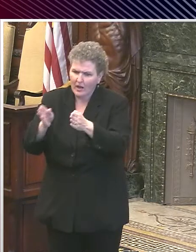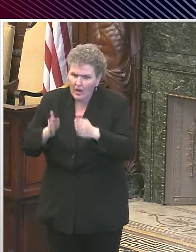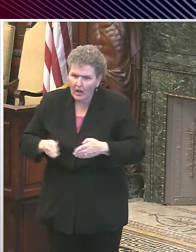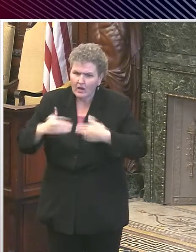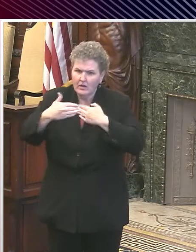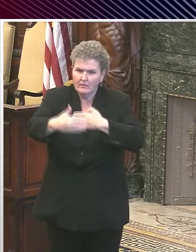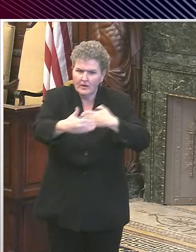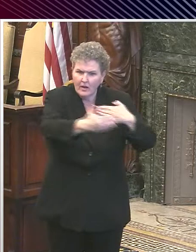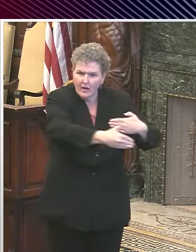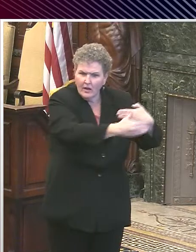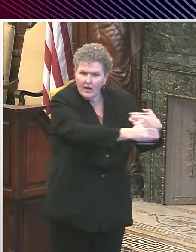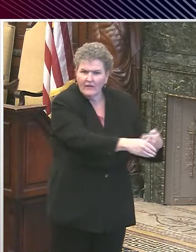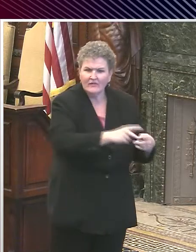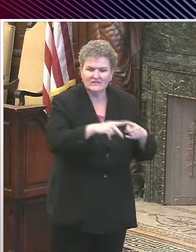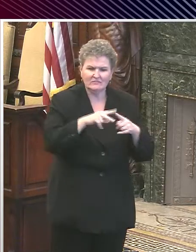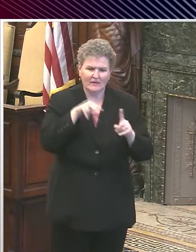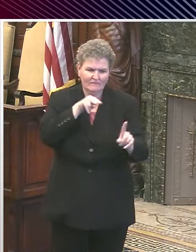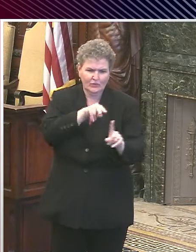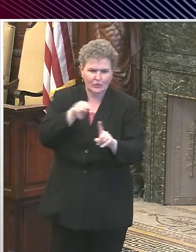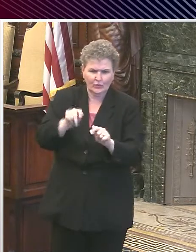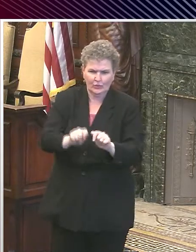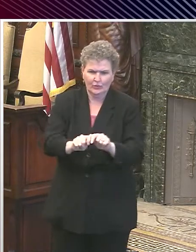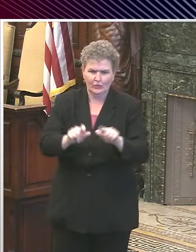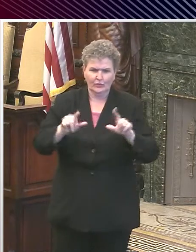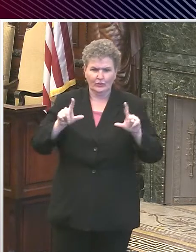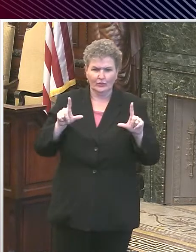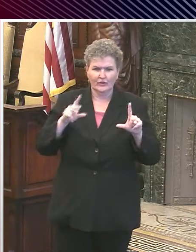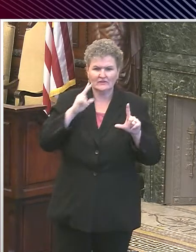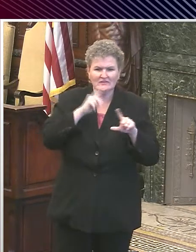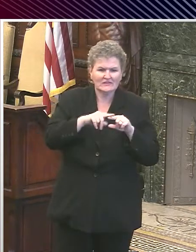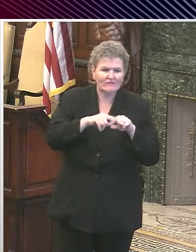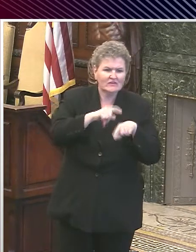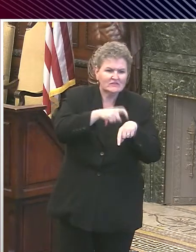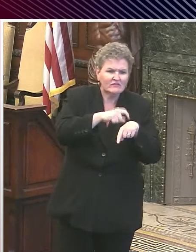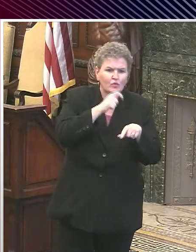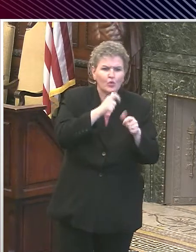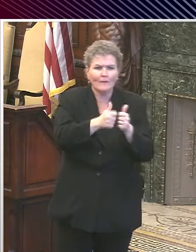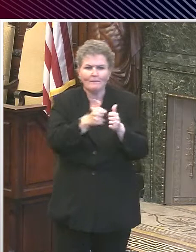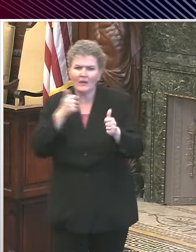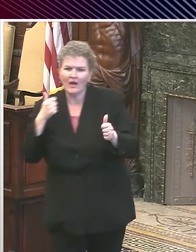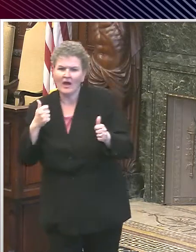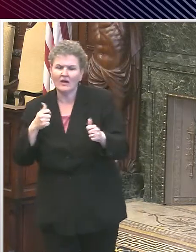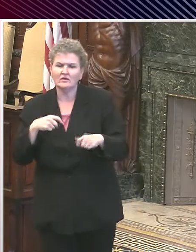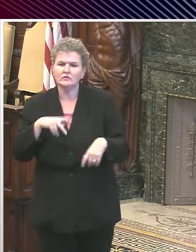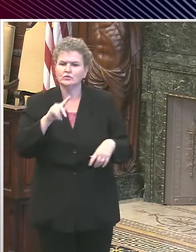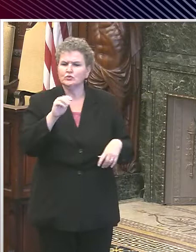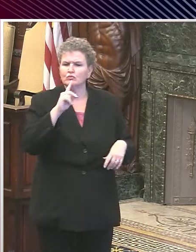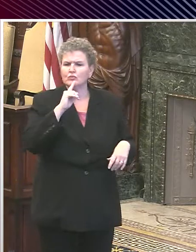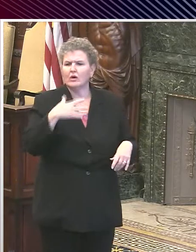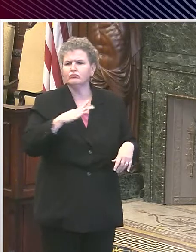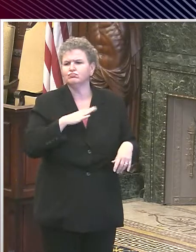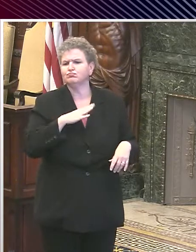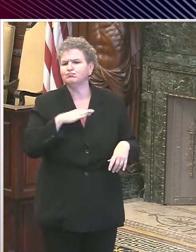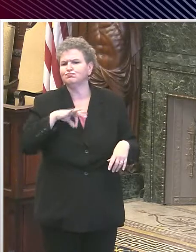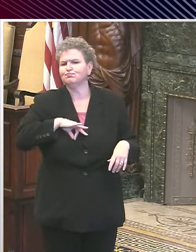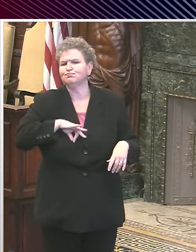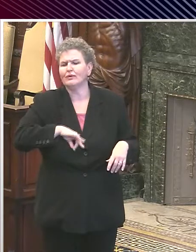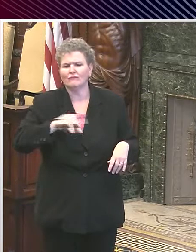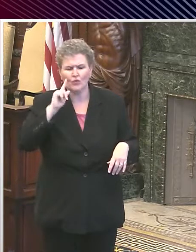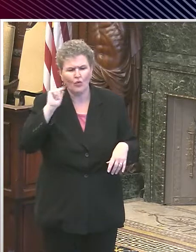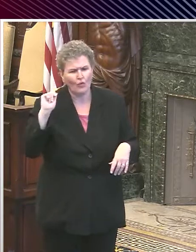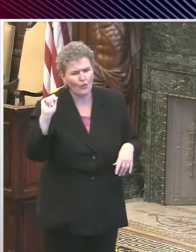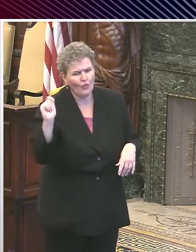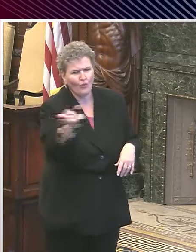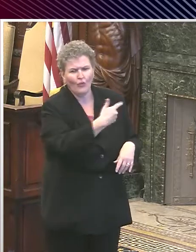view across the city of Philadelphia. This will, again, be a helpful tool. It'll provide real-time access, and it will hopefully reduce the